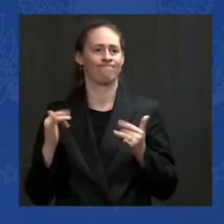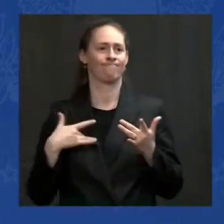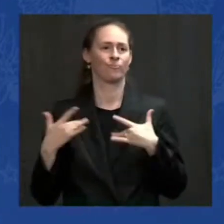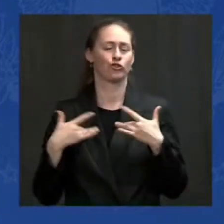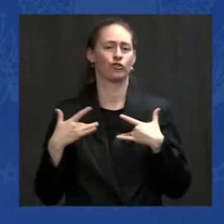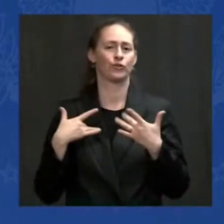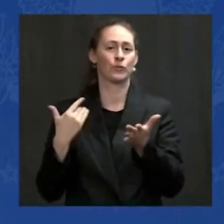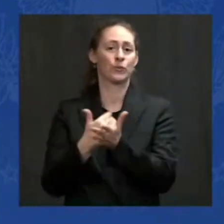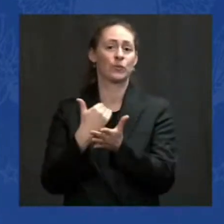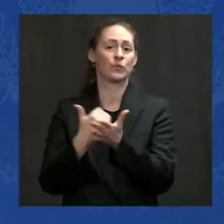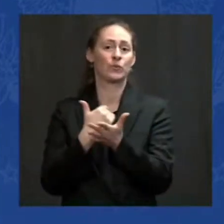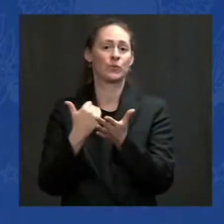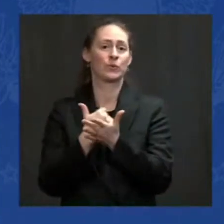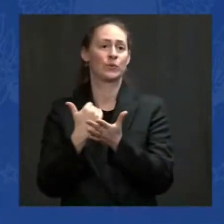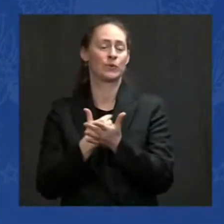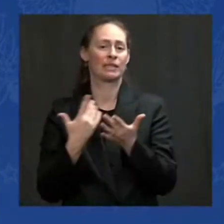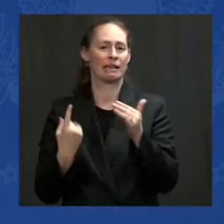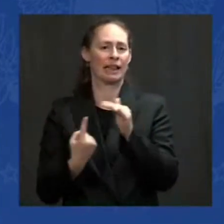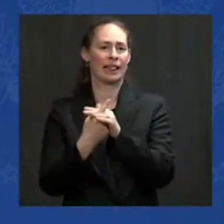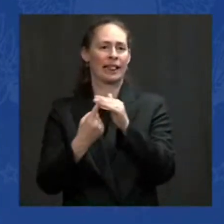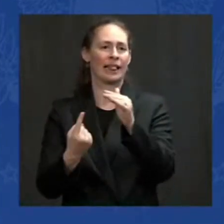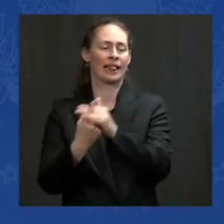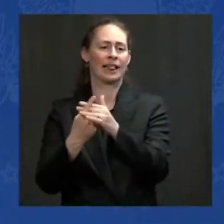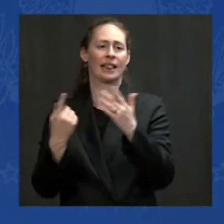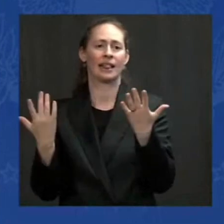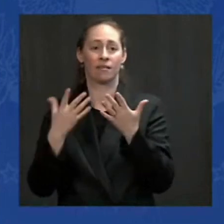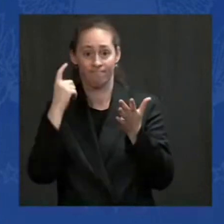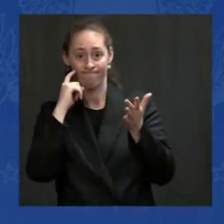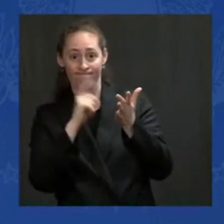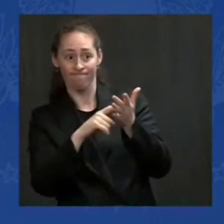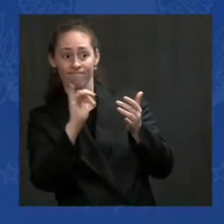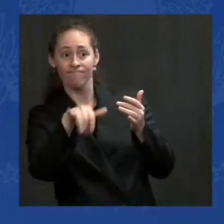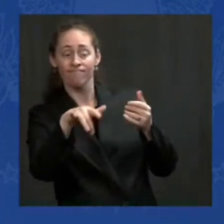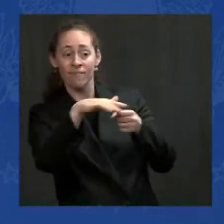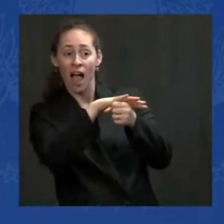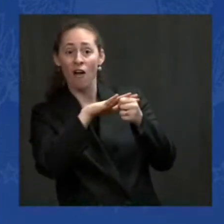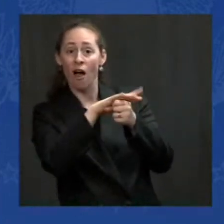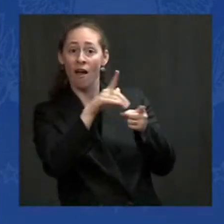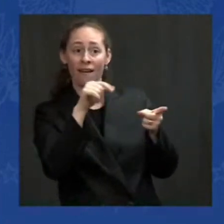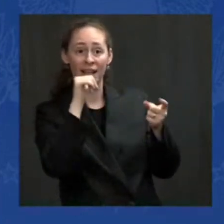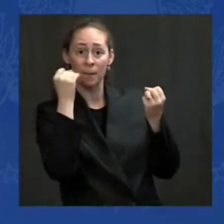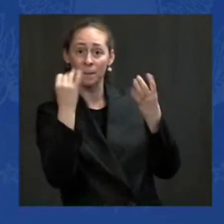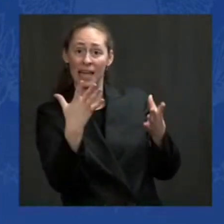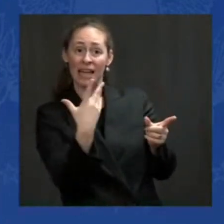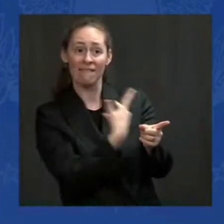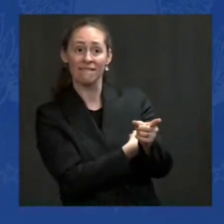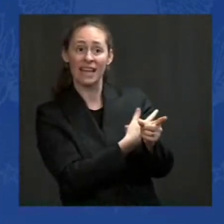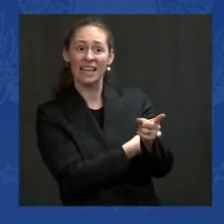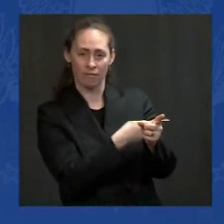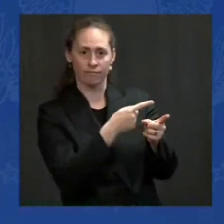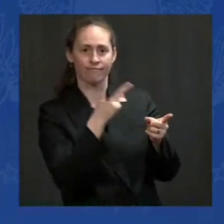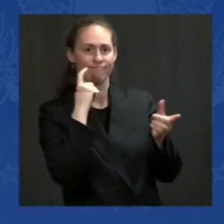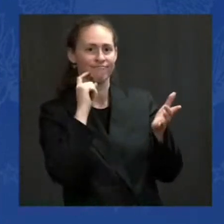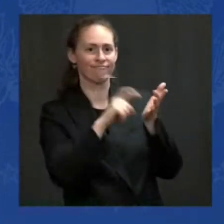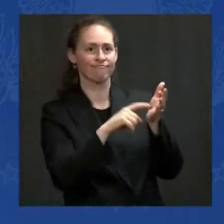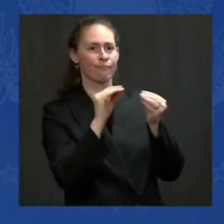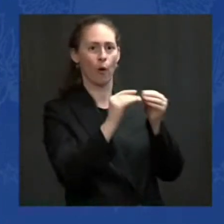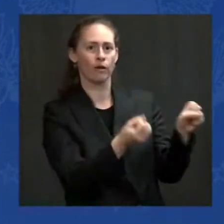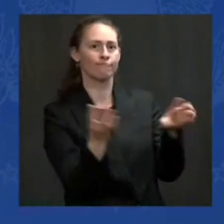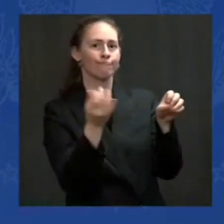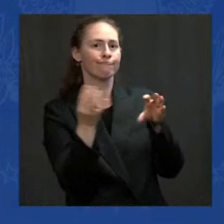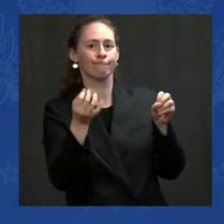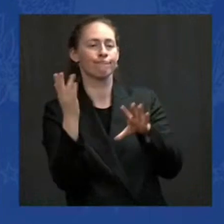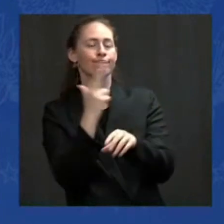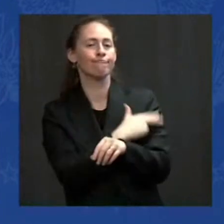Simply put, in areas of low vaccination coverage, cases and hospitalizations are up. Further, we are seeing